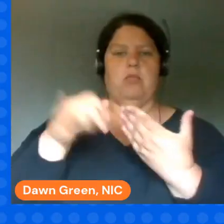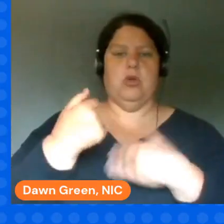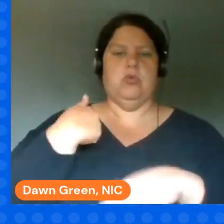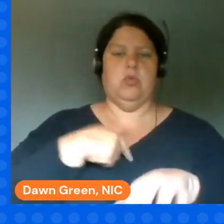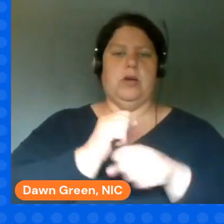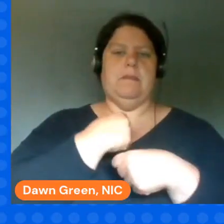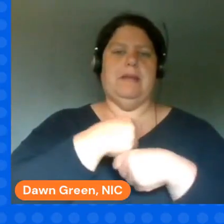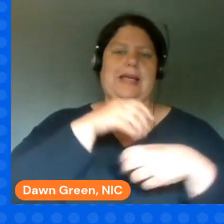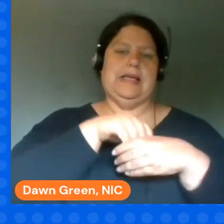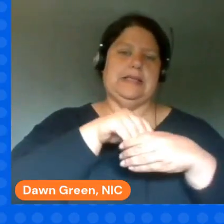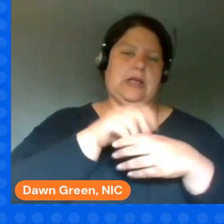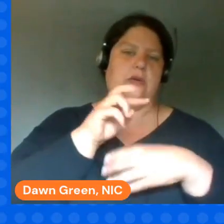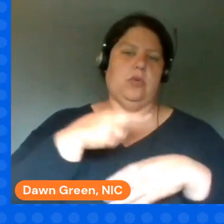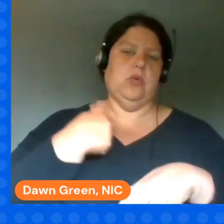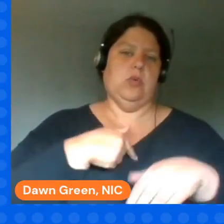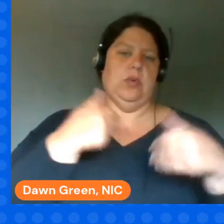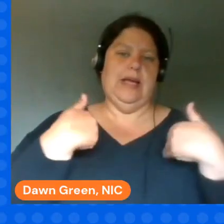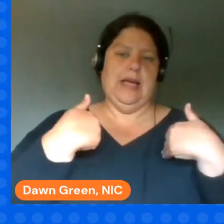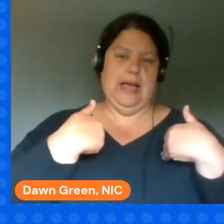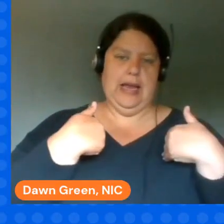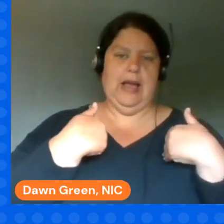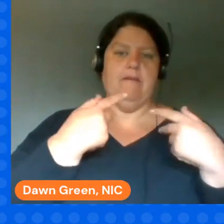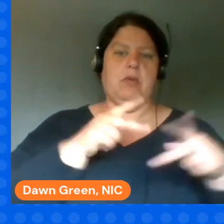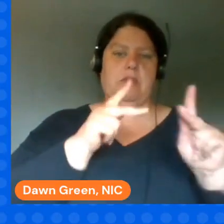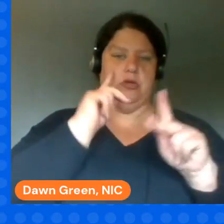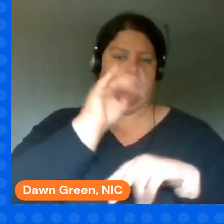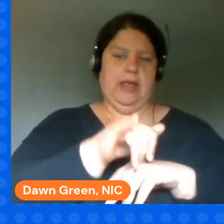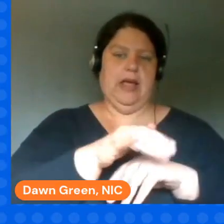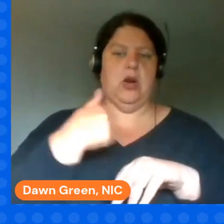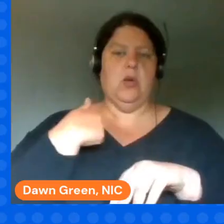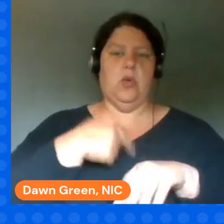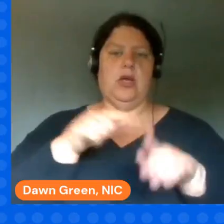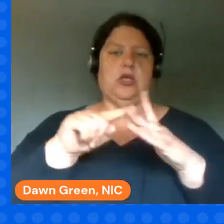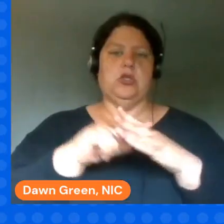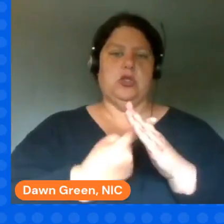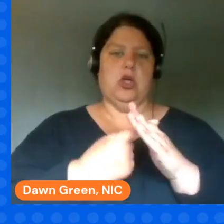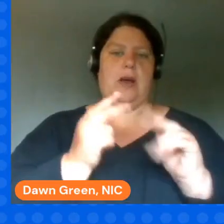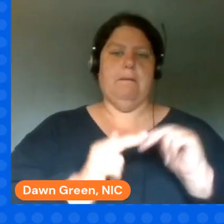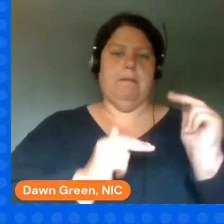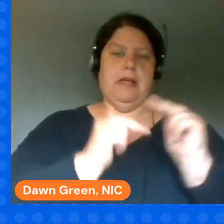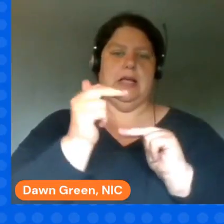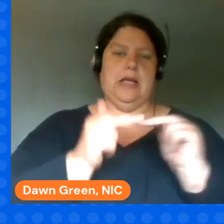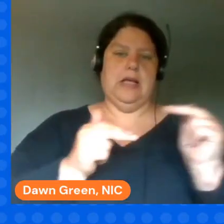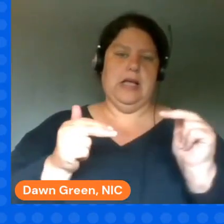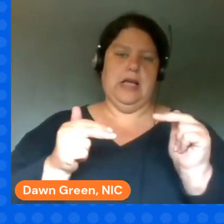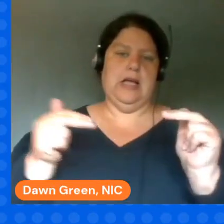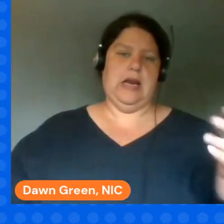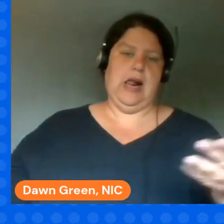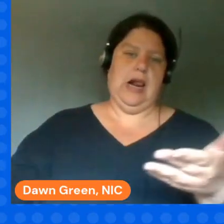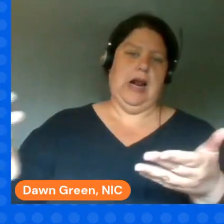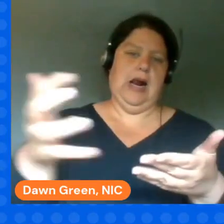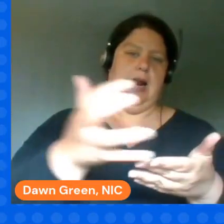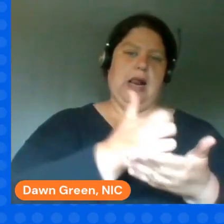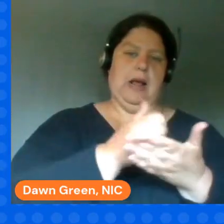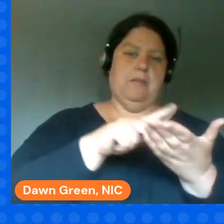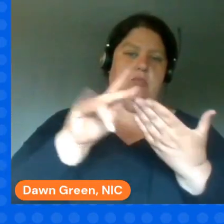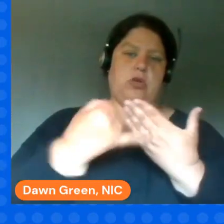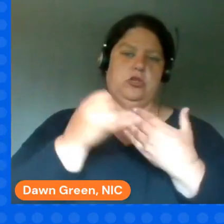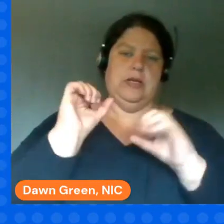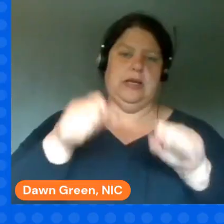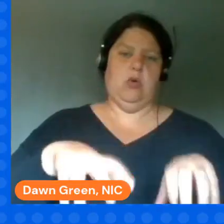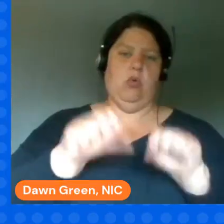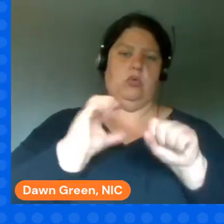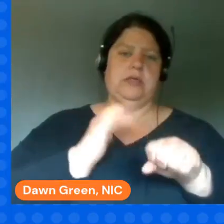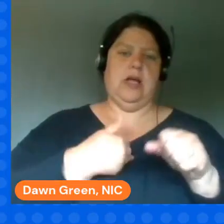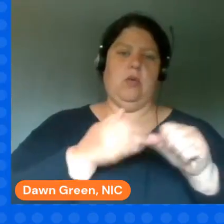ones that we have media permissions for. We are starting to build collections of projects that we'll be able to host on our website, which will hopefully